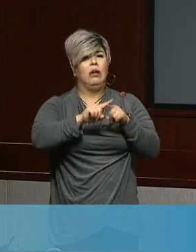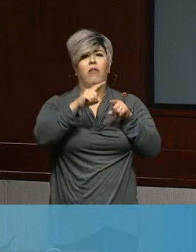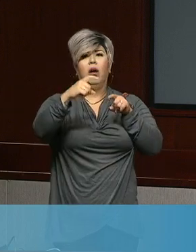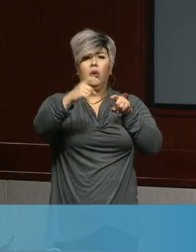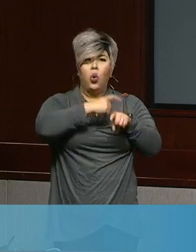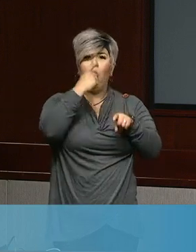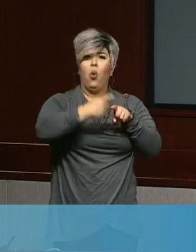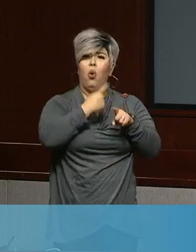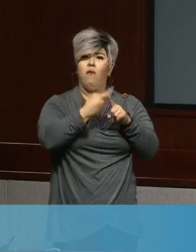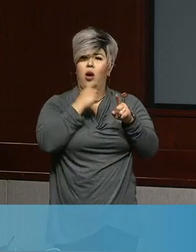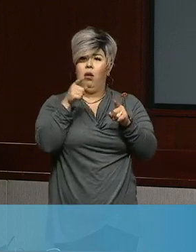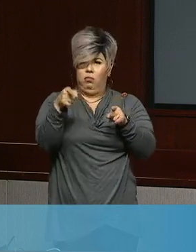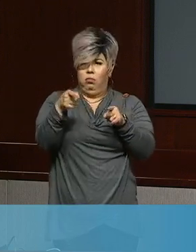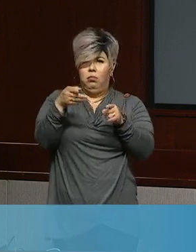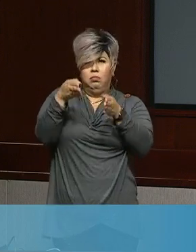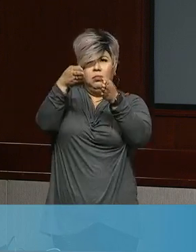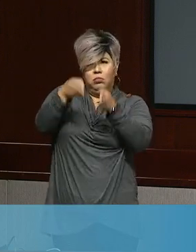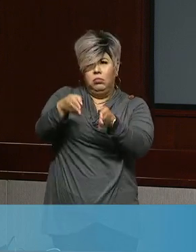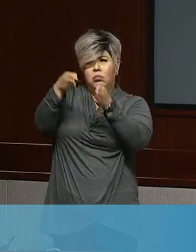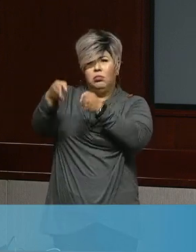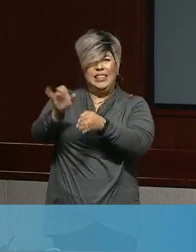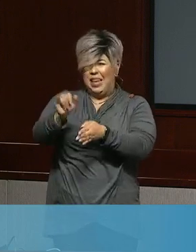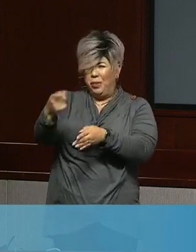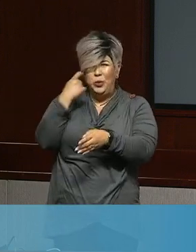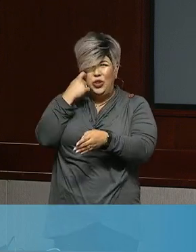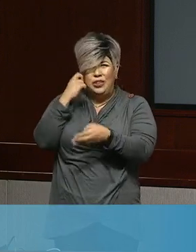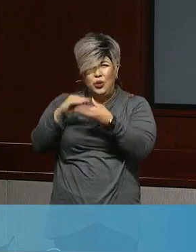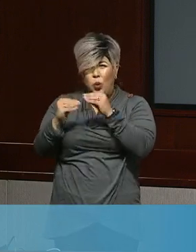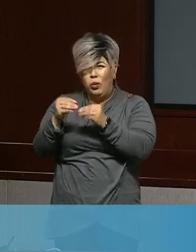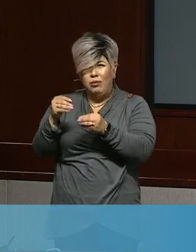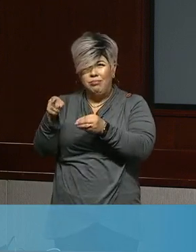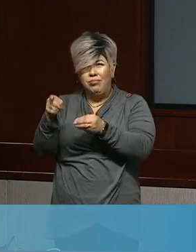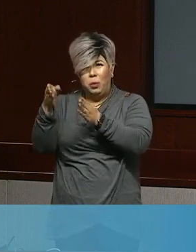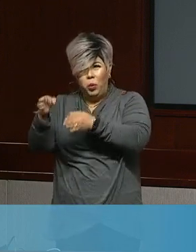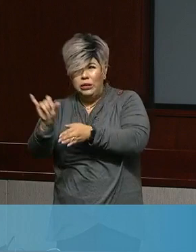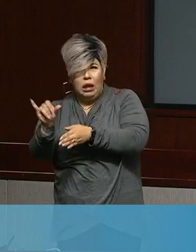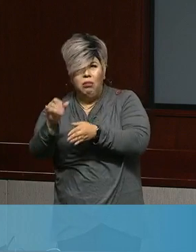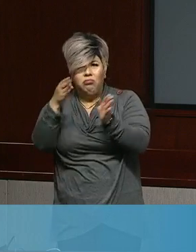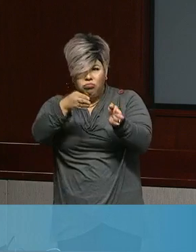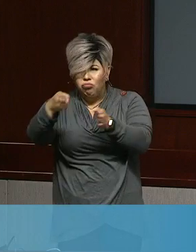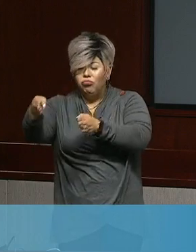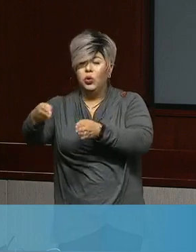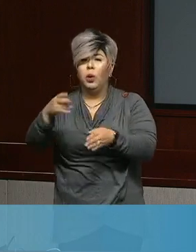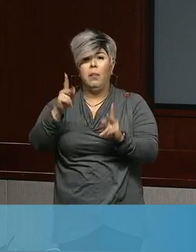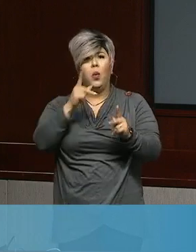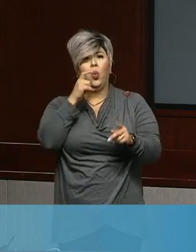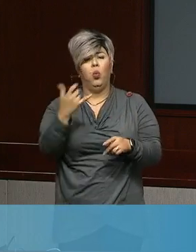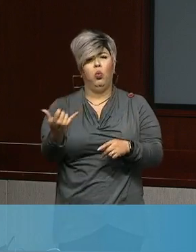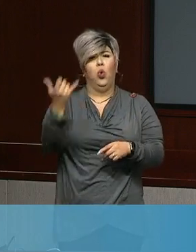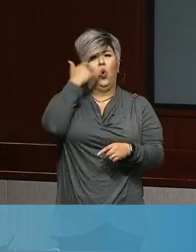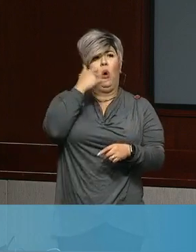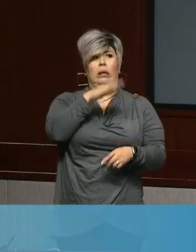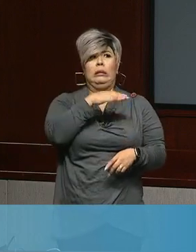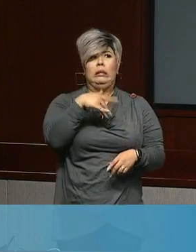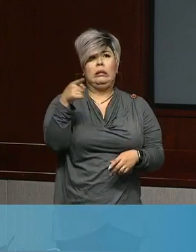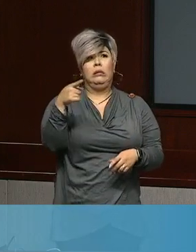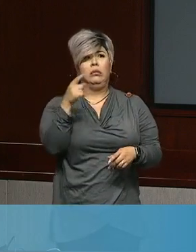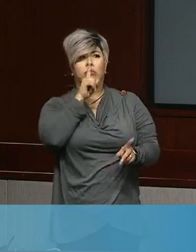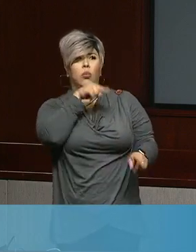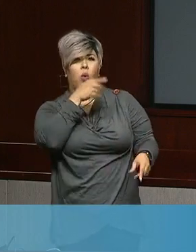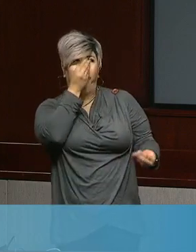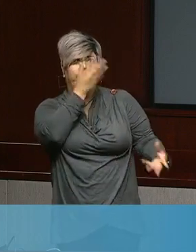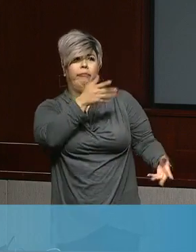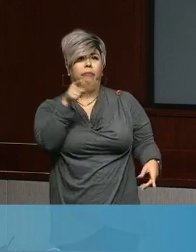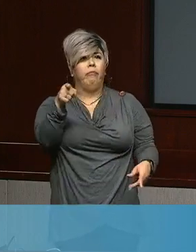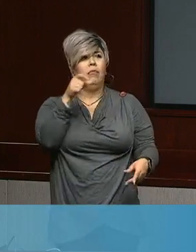from folks like the person that you're talking about and others who may call in reporting about one thing or another